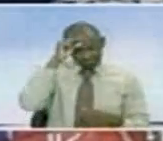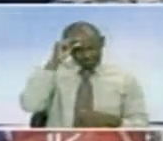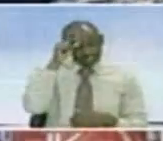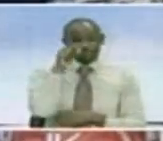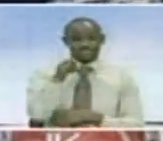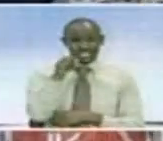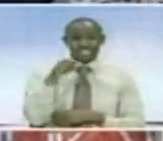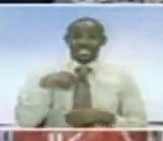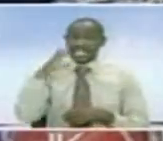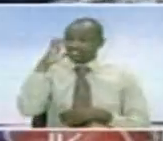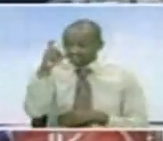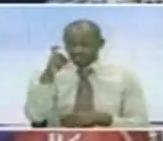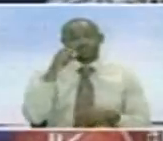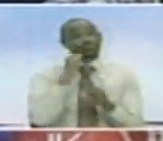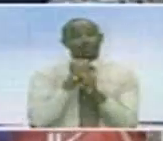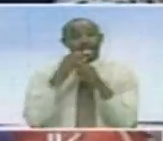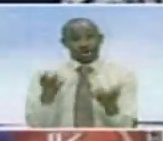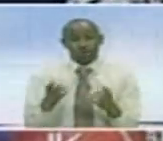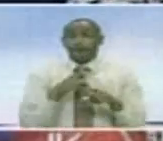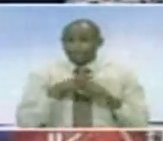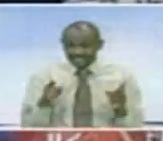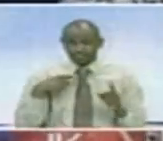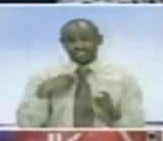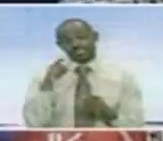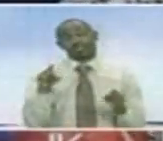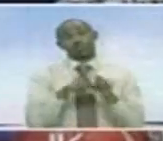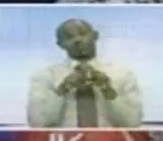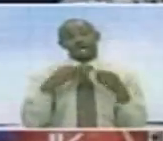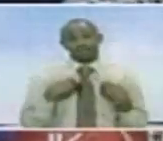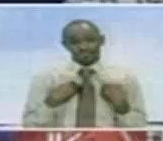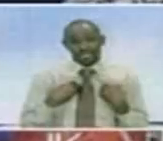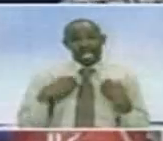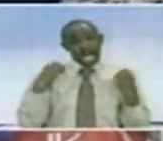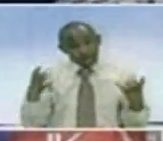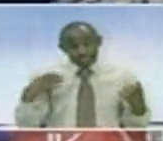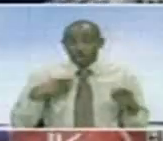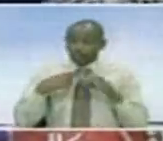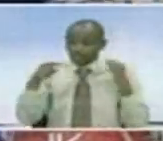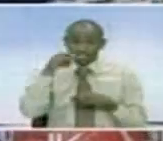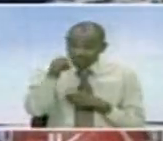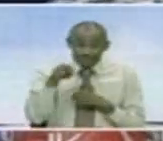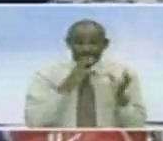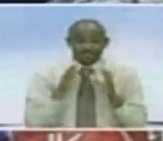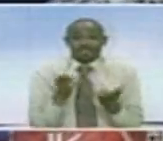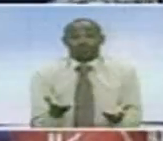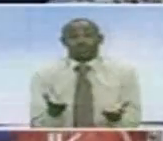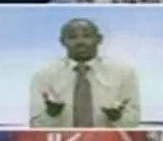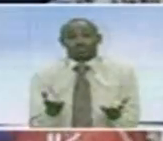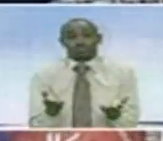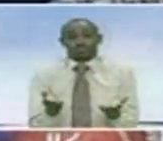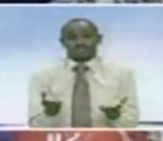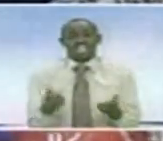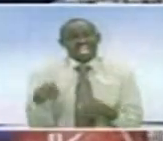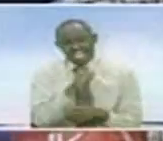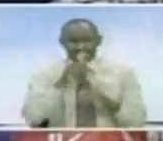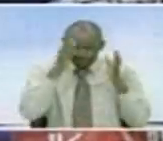day, the executive, is carrying on. But I also have reservations about how the main opposition, CORD, is carrying on.